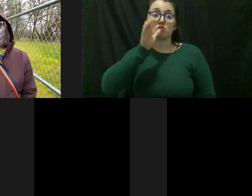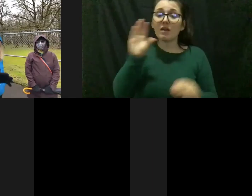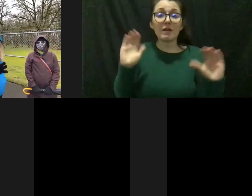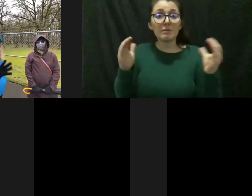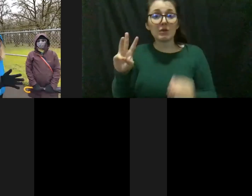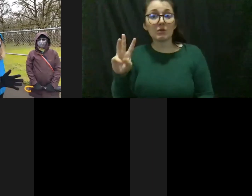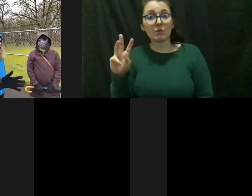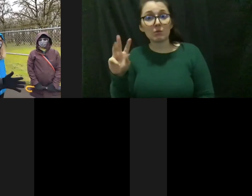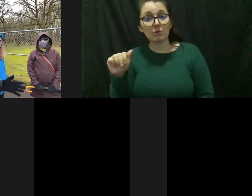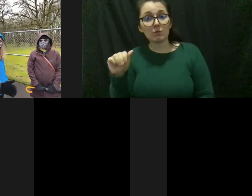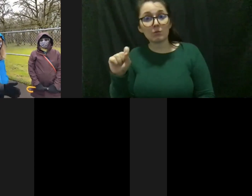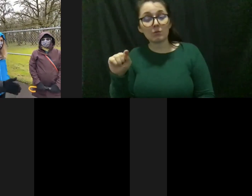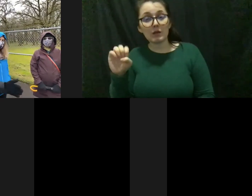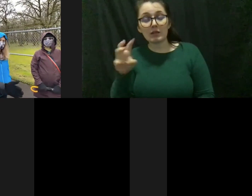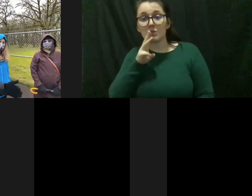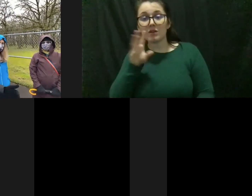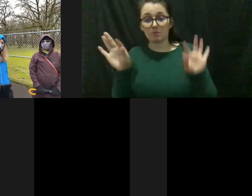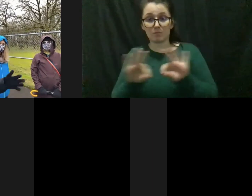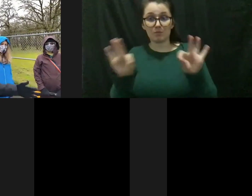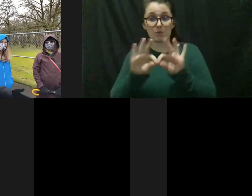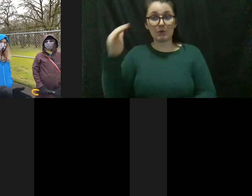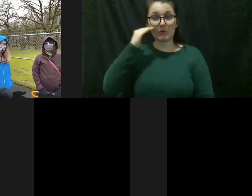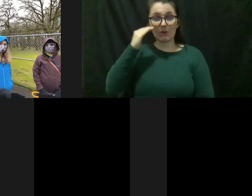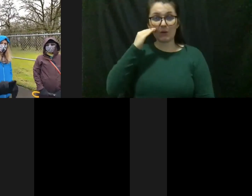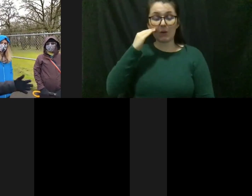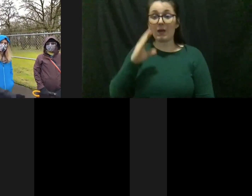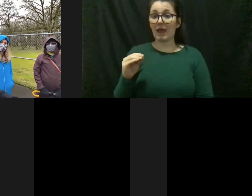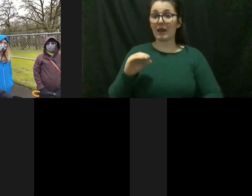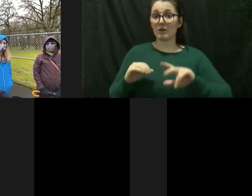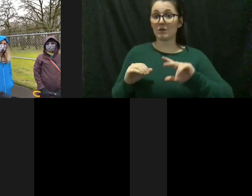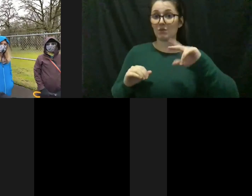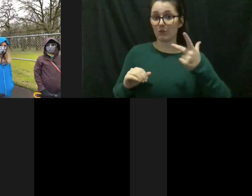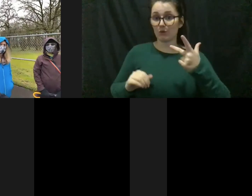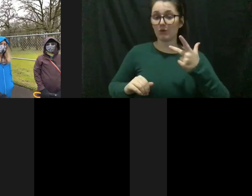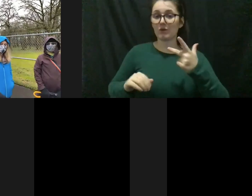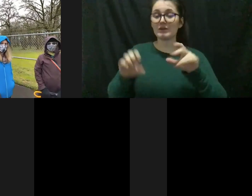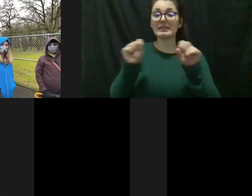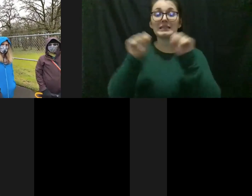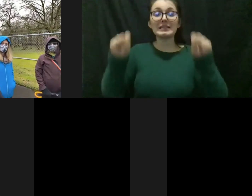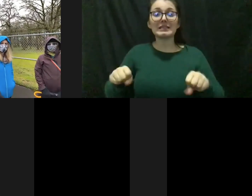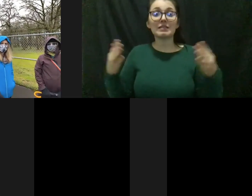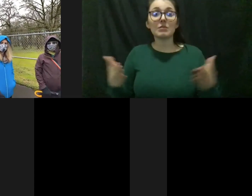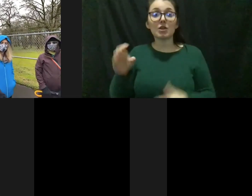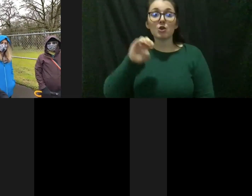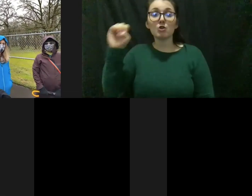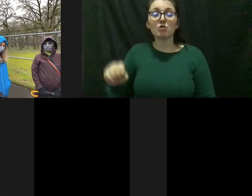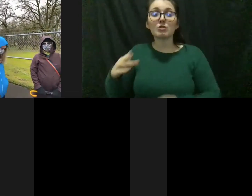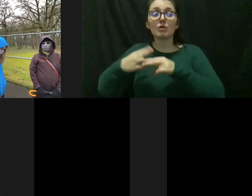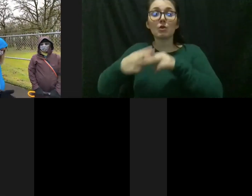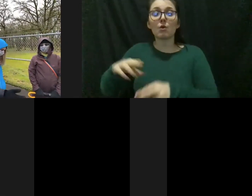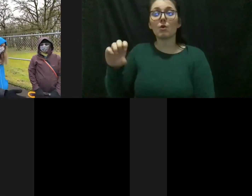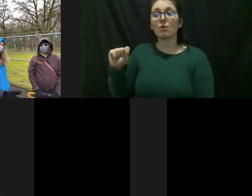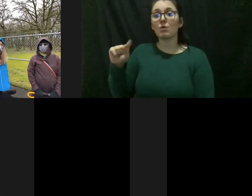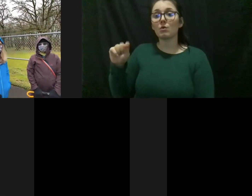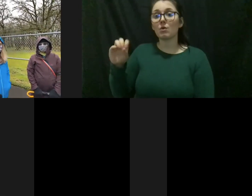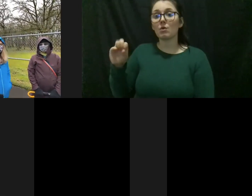Yeah. So, and think about it, there's other communities downriver from us that actually pull their drinking water from the Willamette